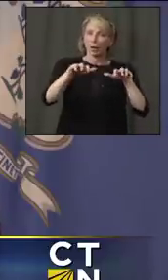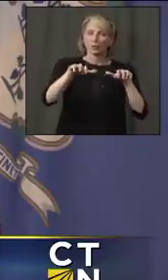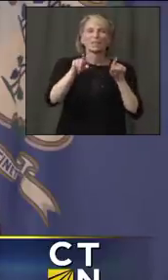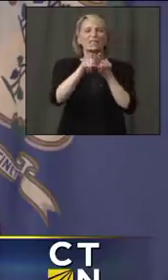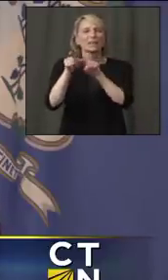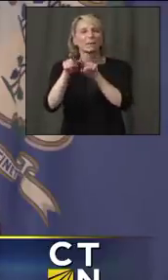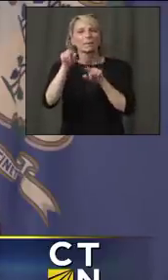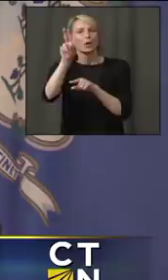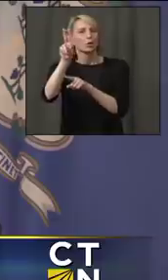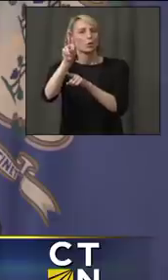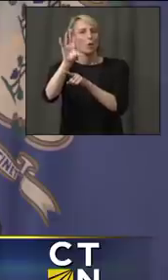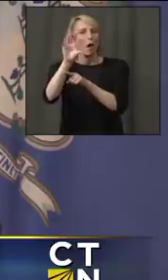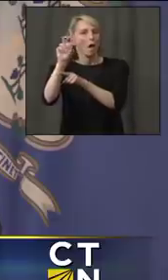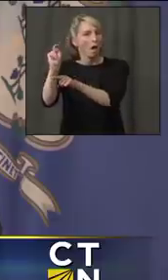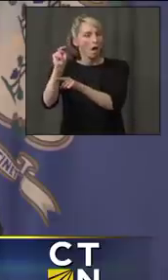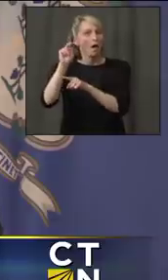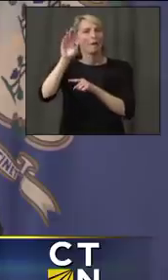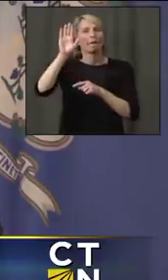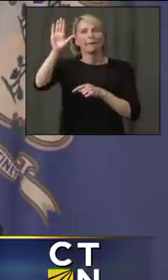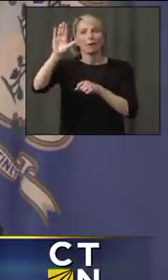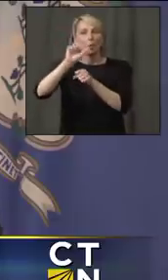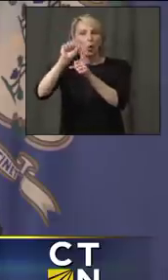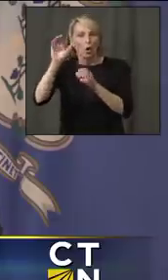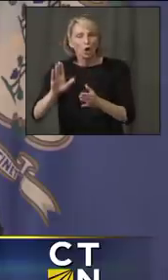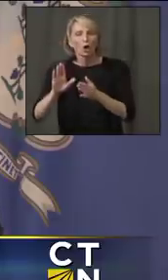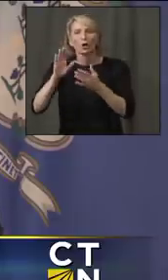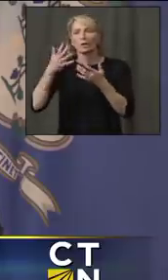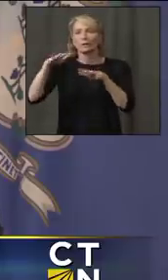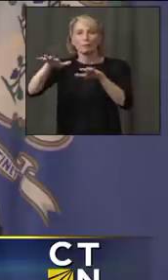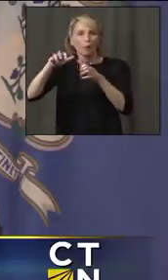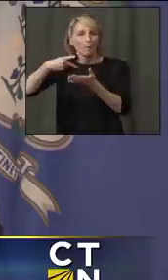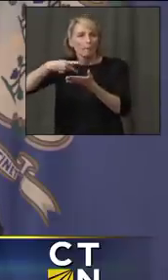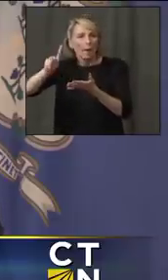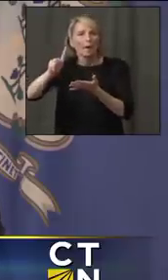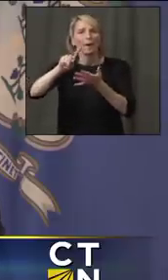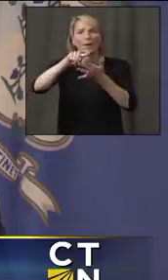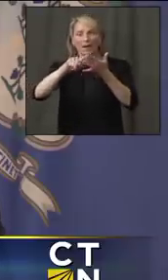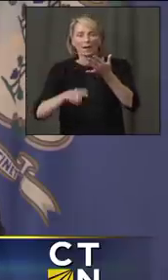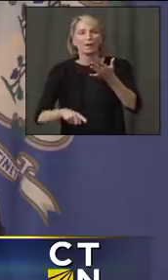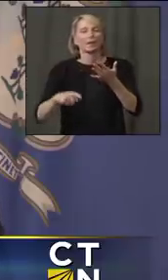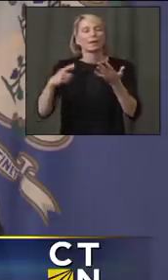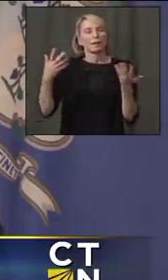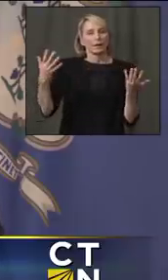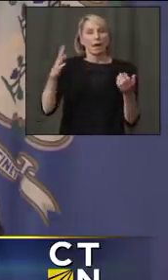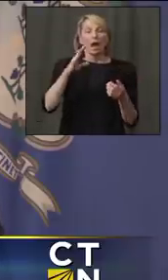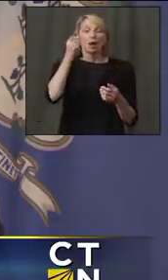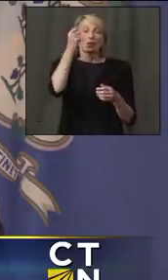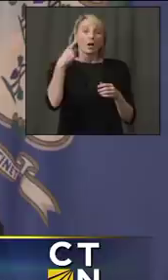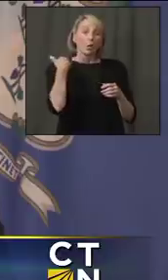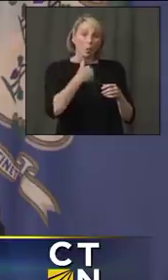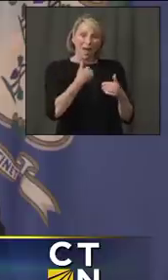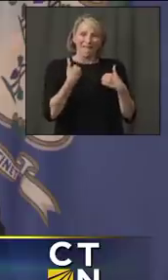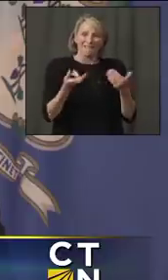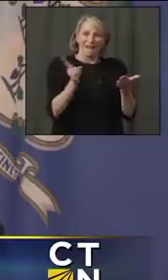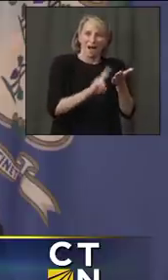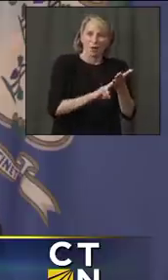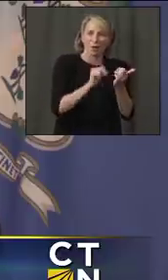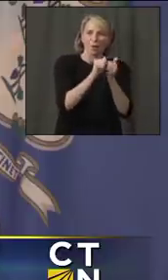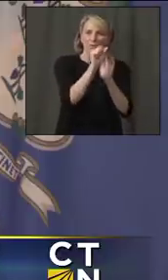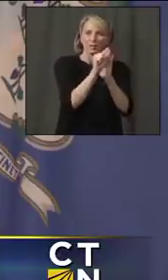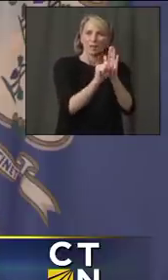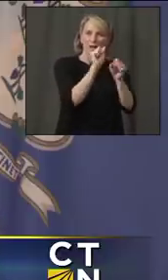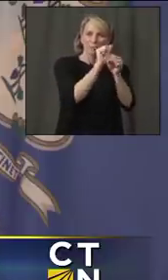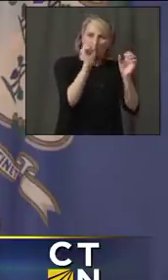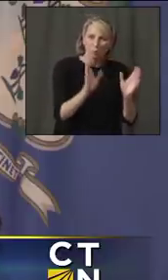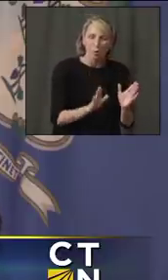contractual requirements when it comes to our state employees, and we're obligated to honor that contract. Overall, our